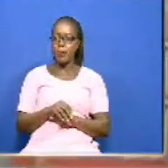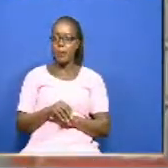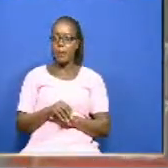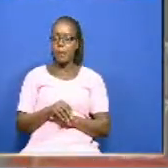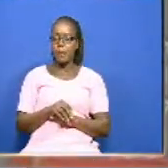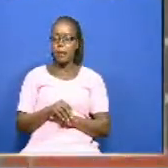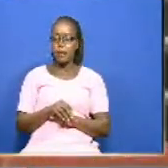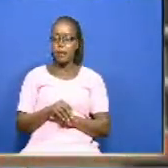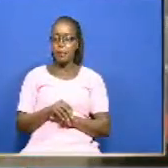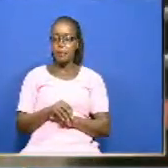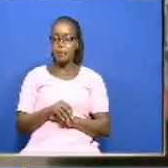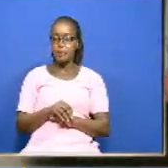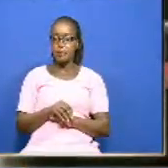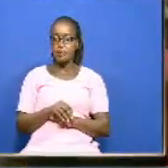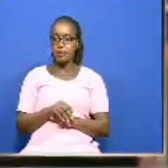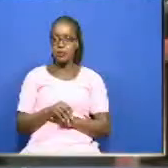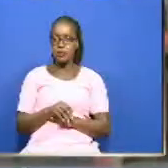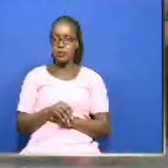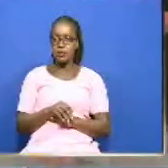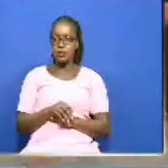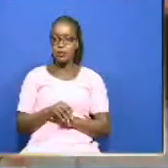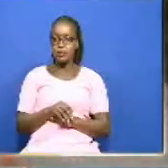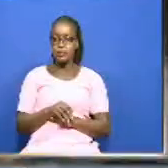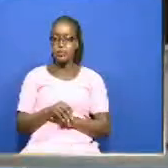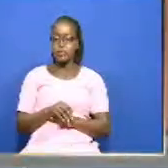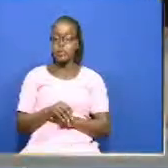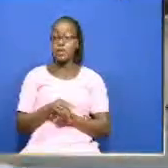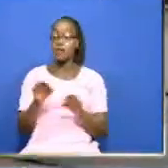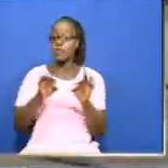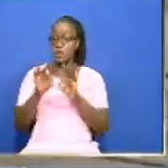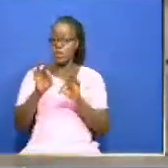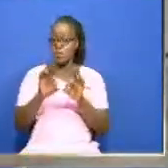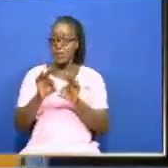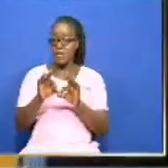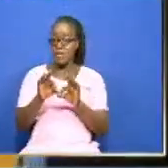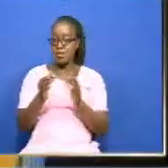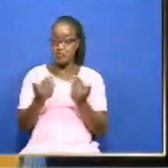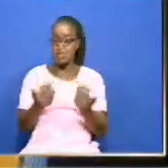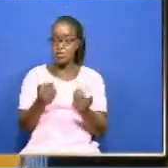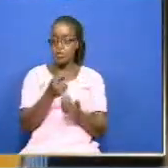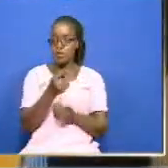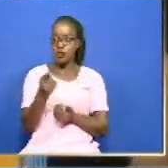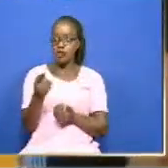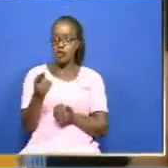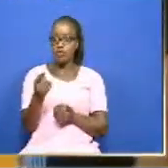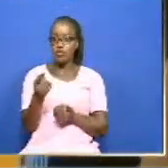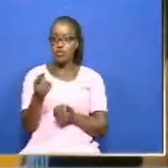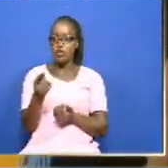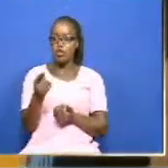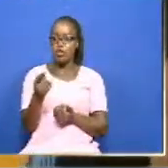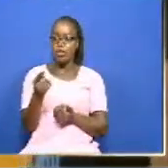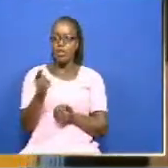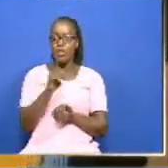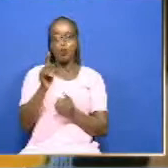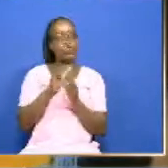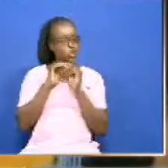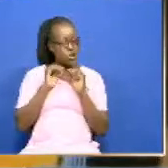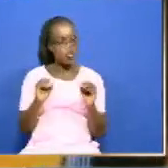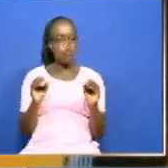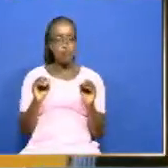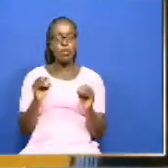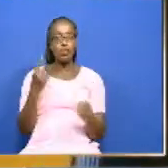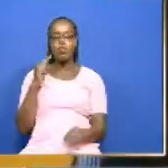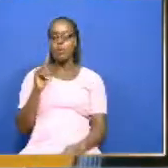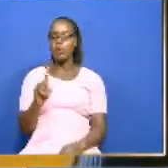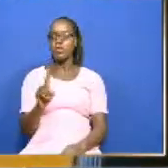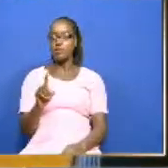So, as we move along, I wanted to clarify a few things for you. I will not field any questions. The first point